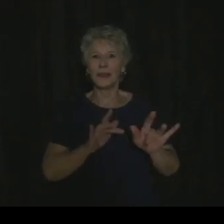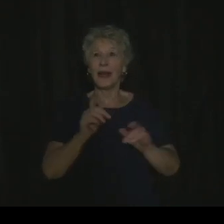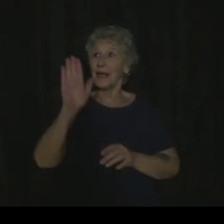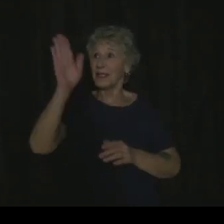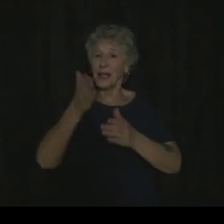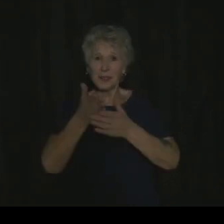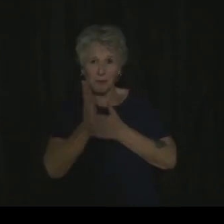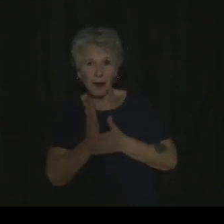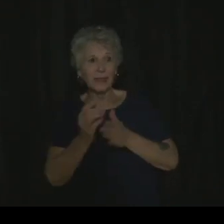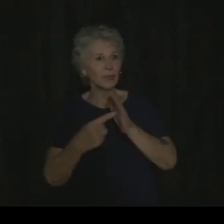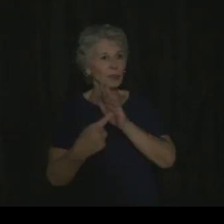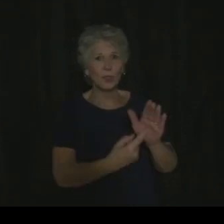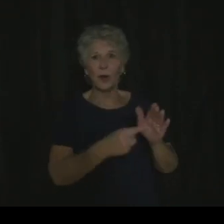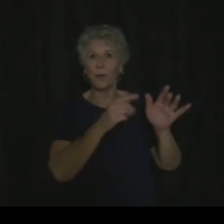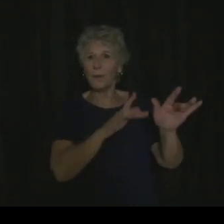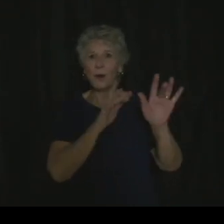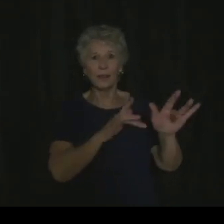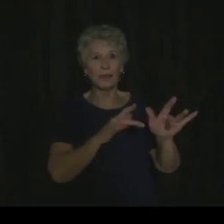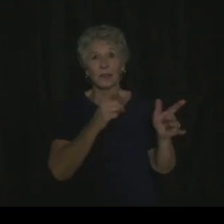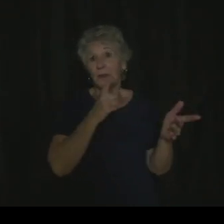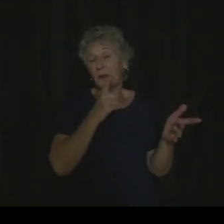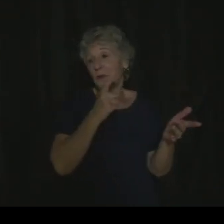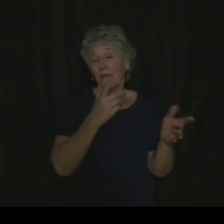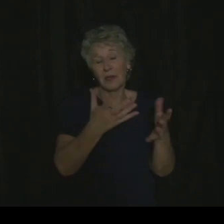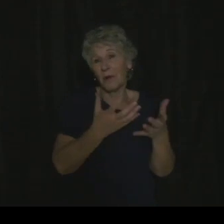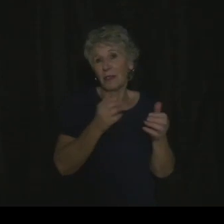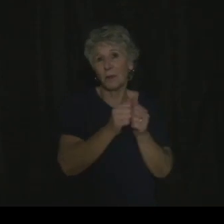to whoever he would like without your permission.